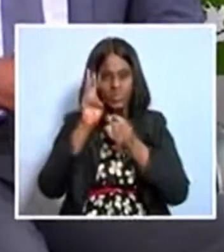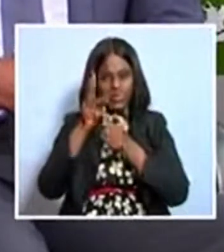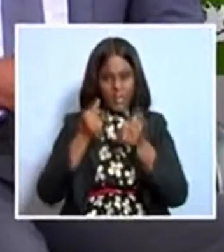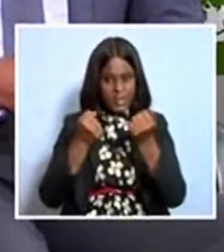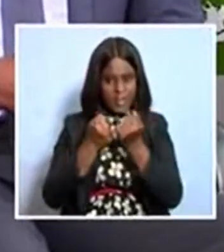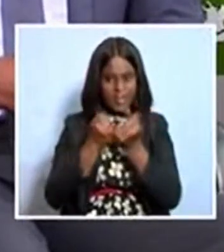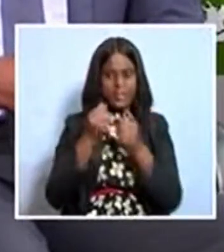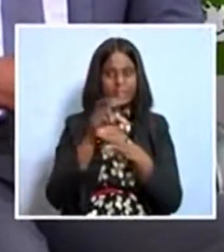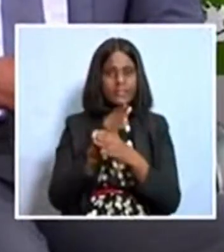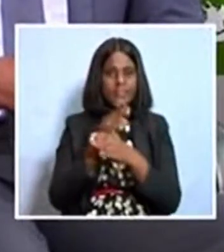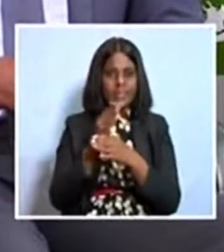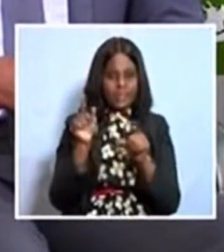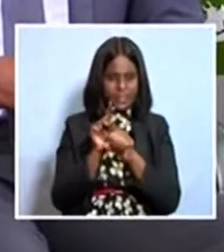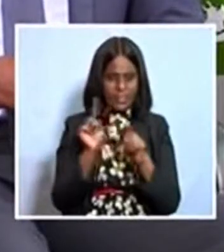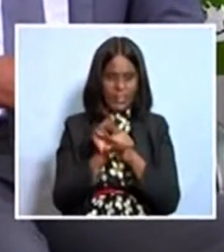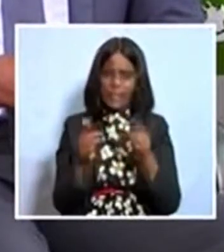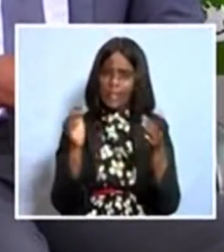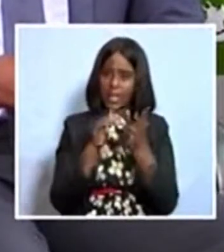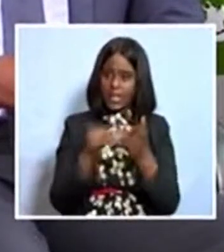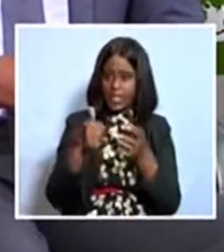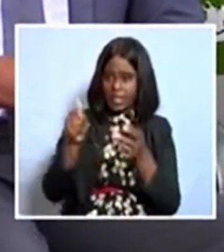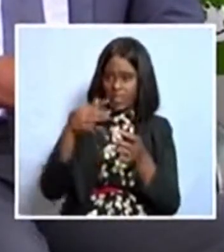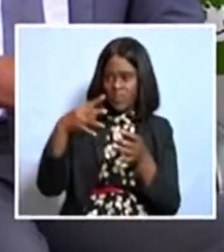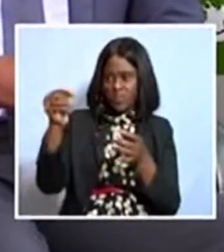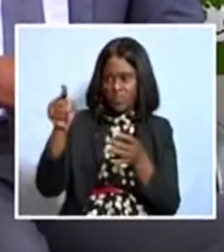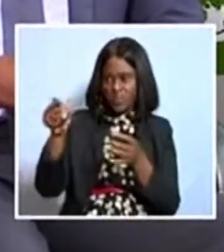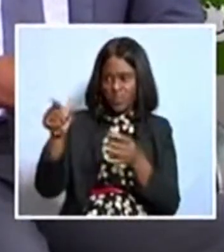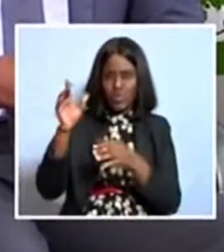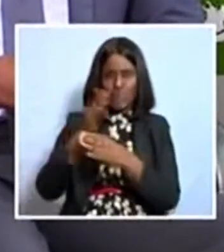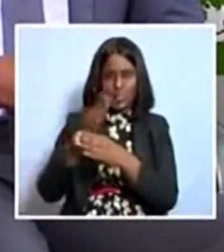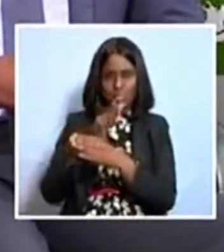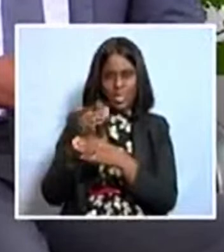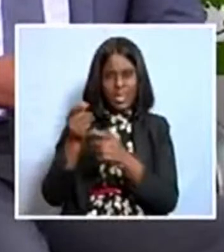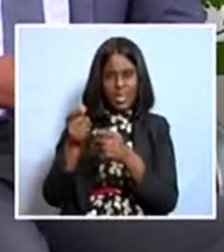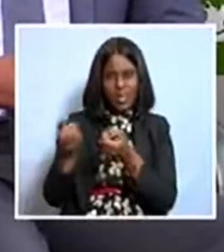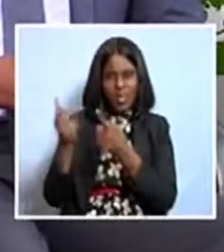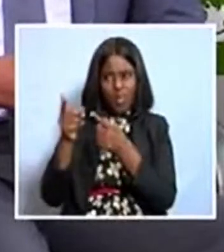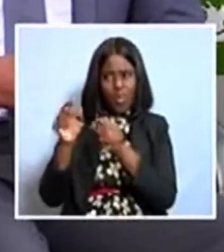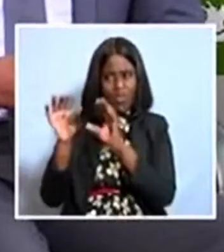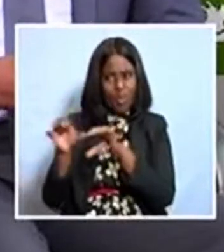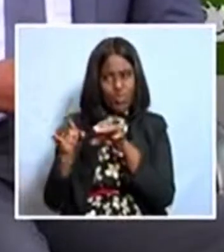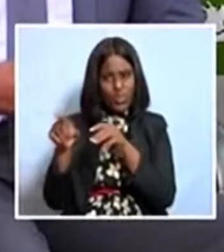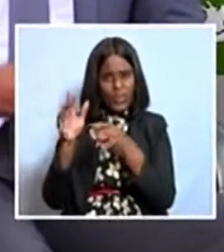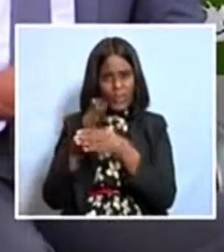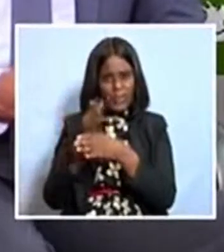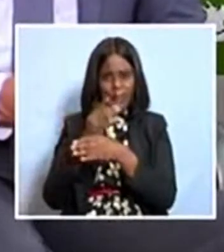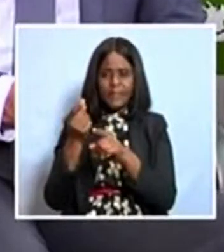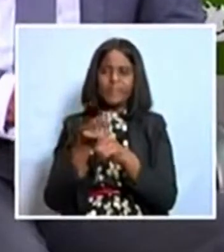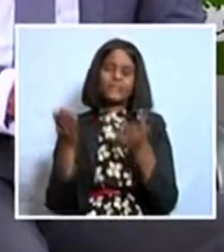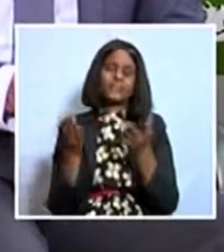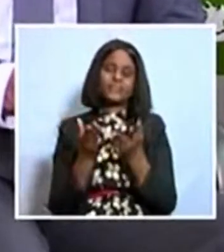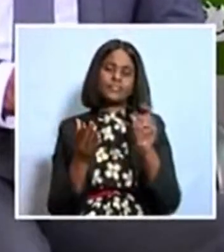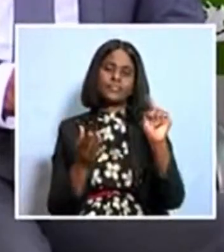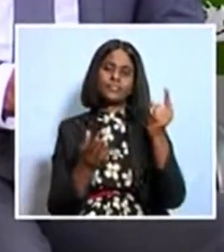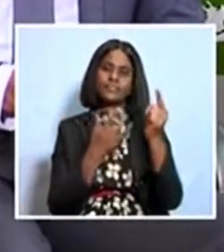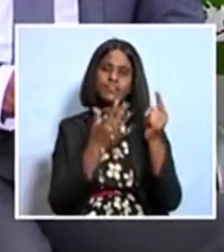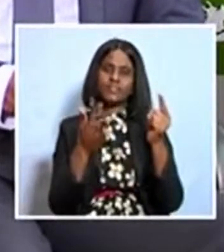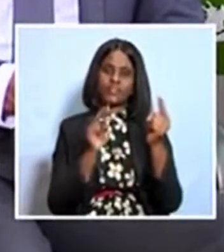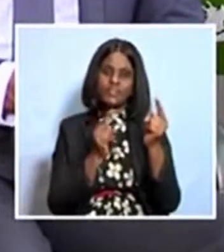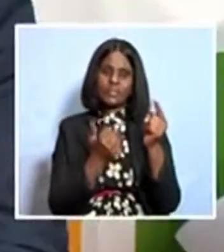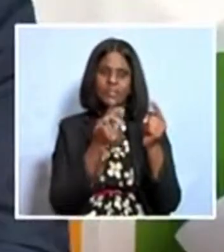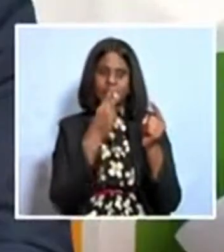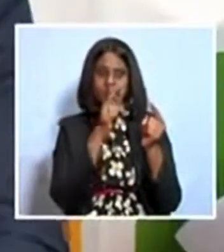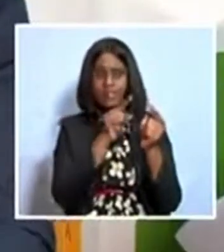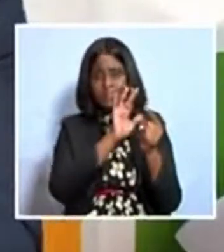business. And where are they going to do that business from? I think that's the question again. Good. So the first thing that we look at in terms